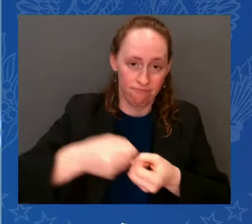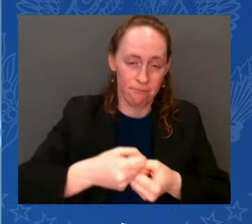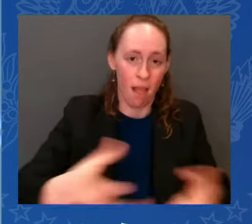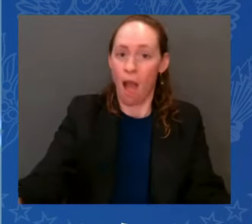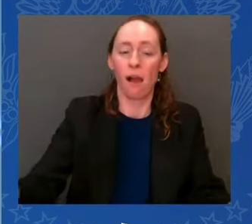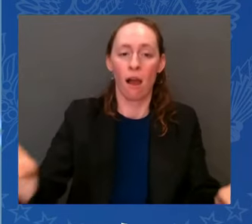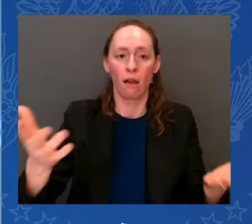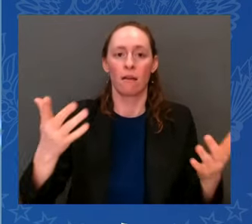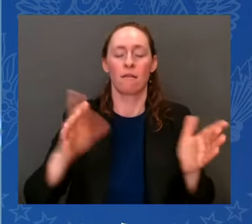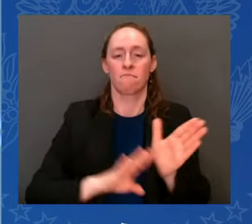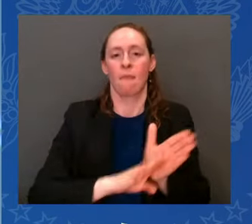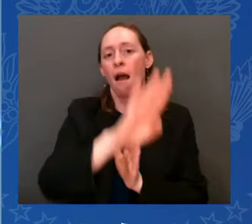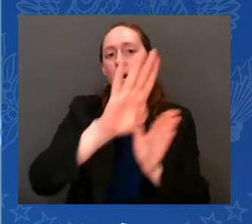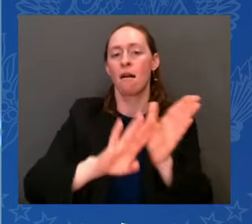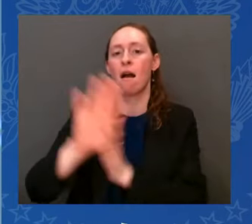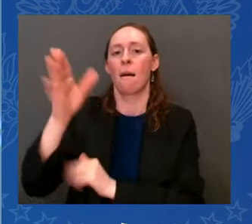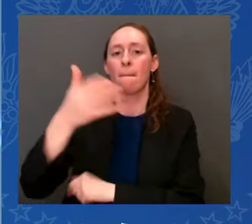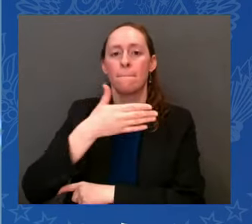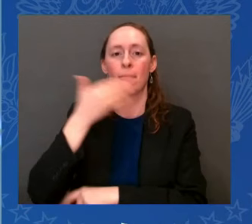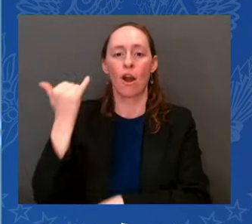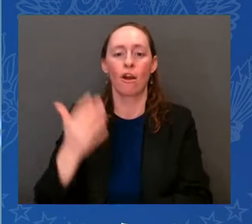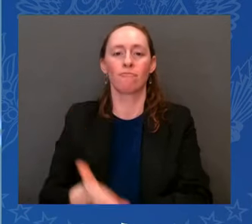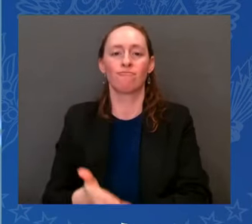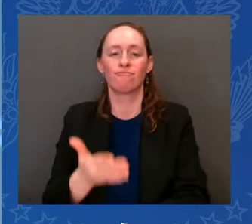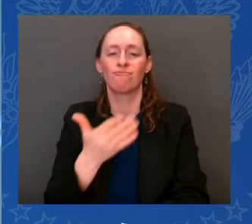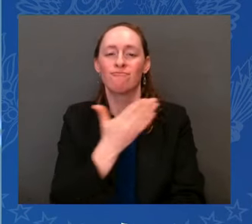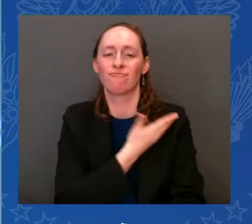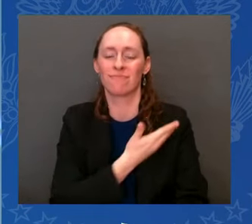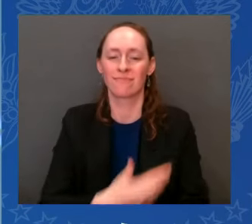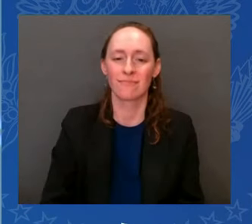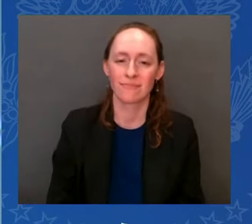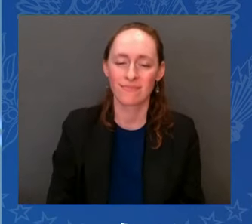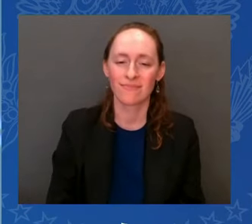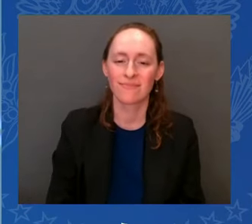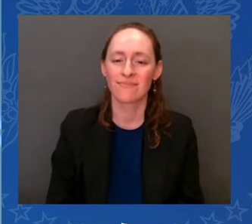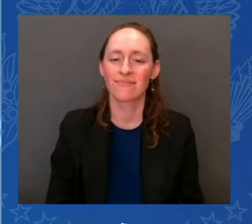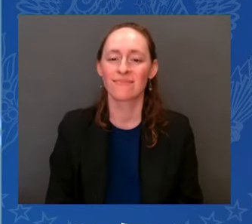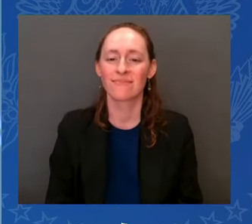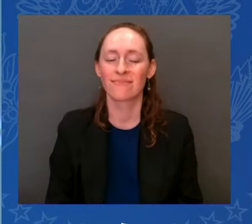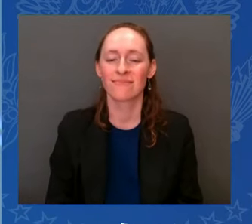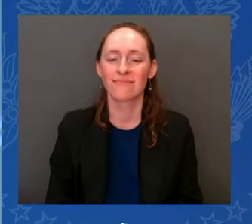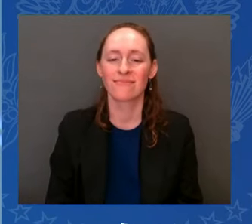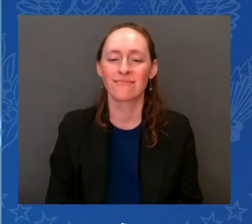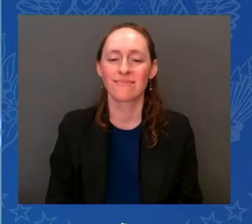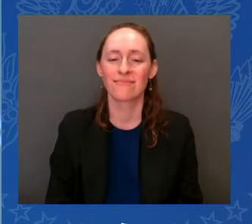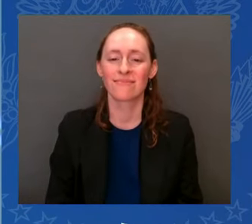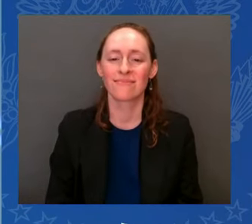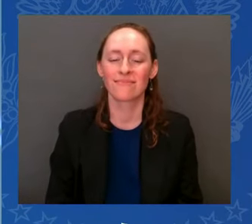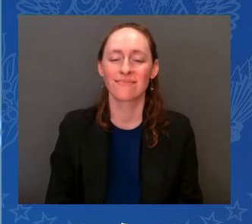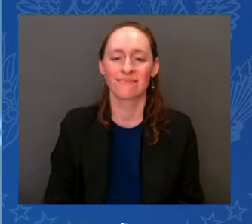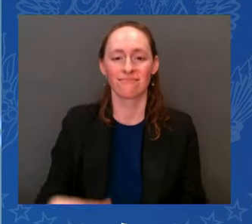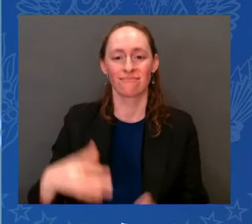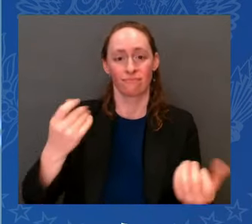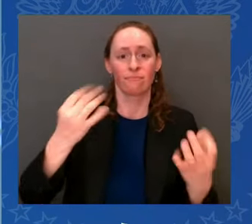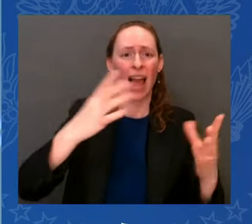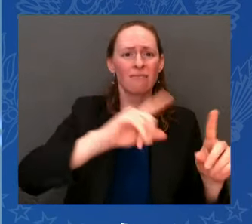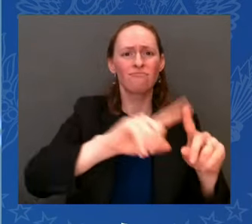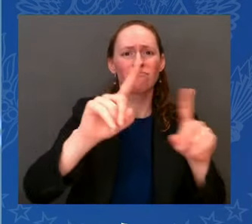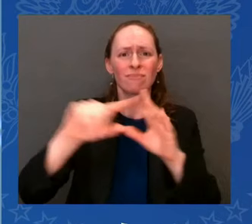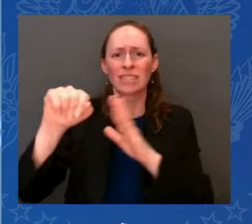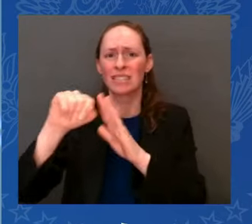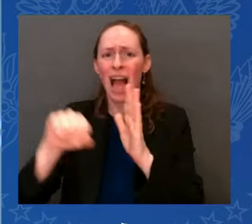and local governments was the key to our recovery. But when the CARE Act was passed, before that, before I came into